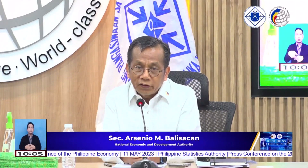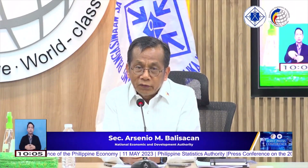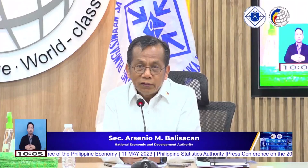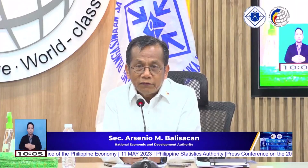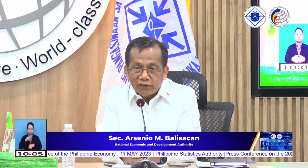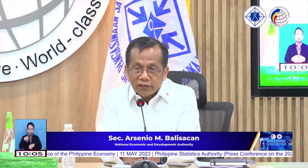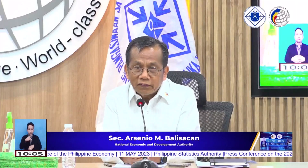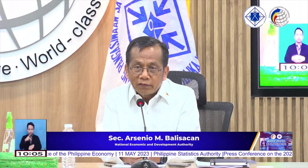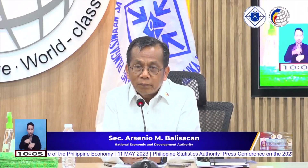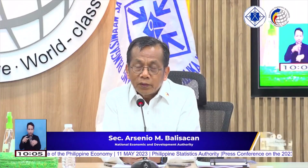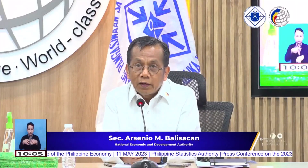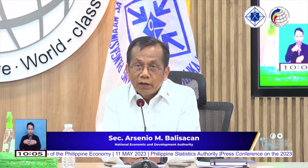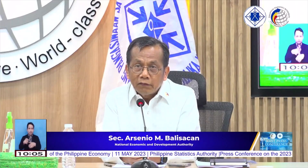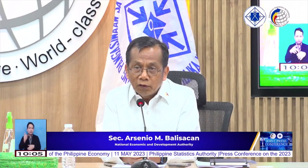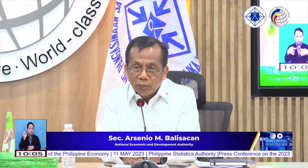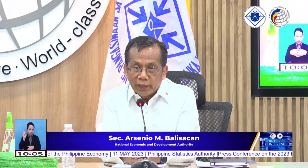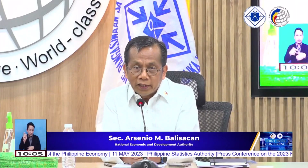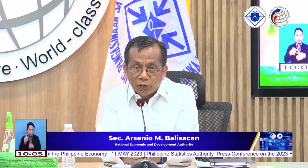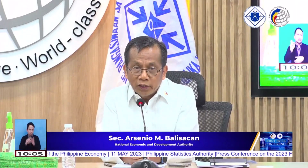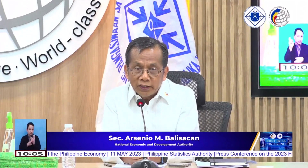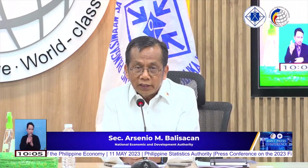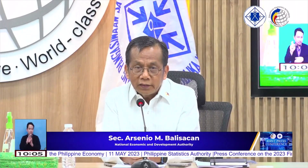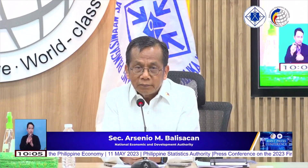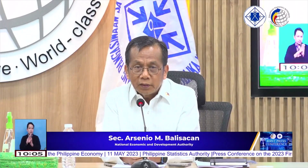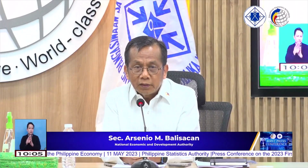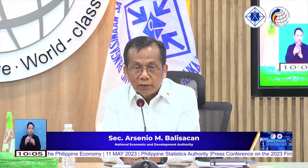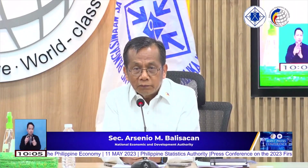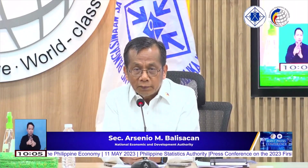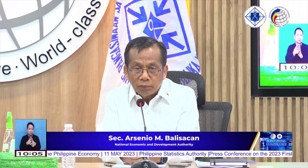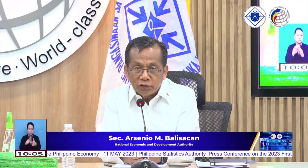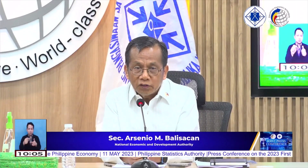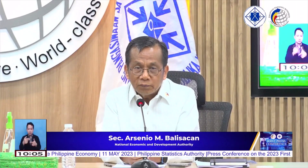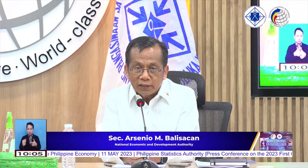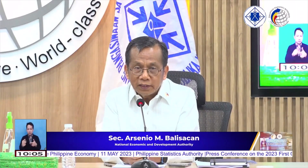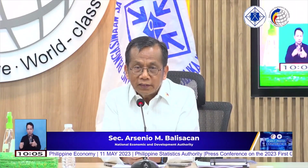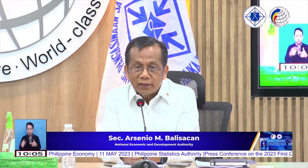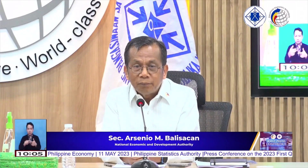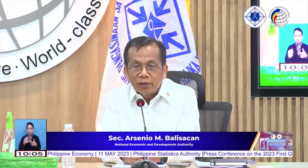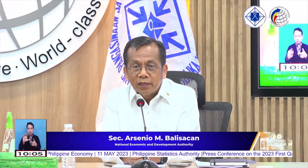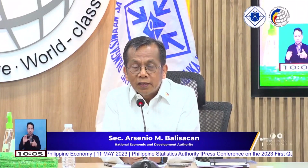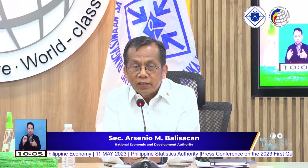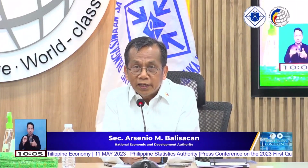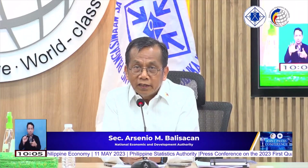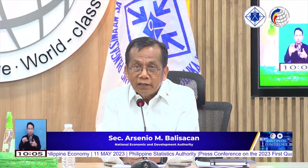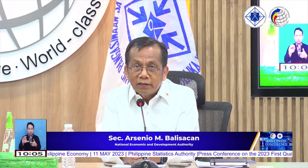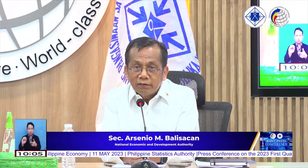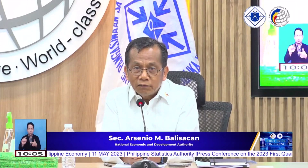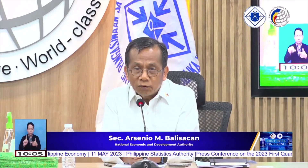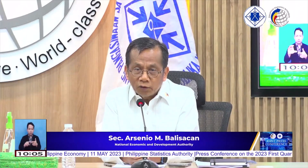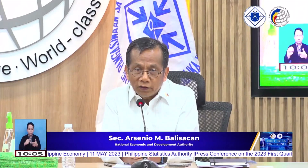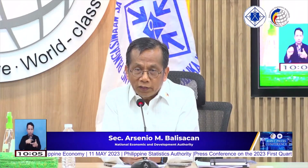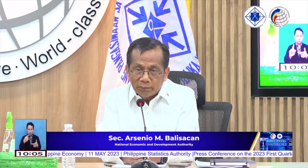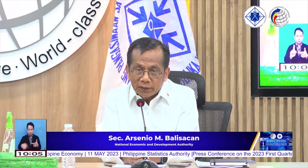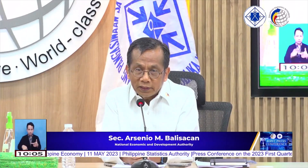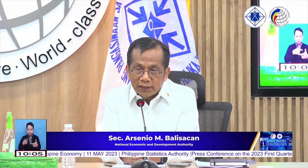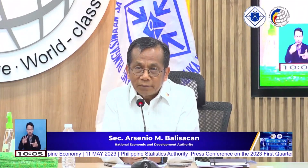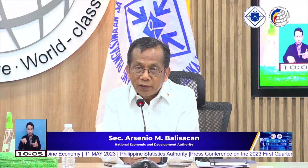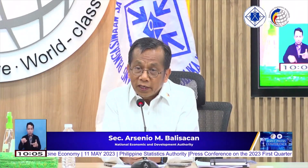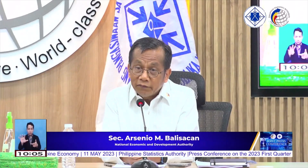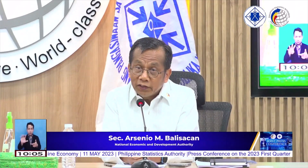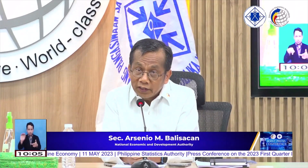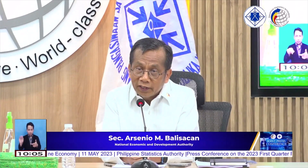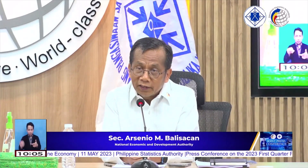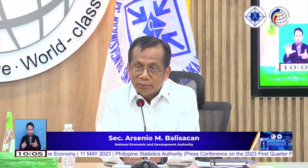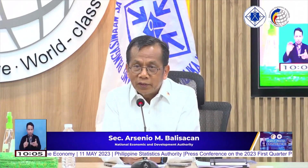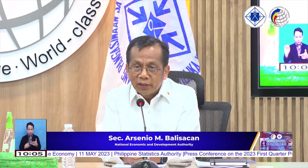the fastest, followed by Indonesia, 5.0%, China, 4.5%, and